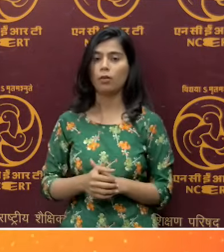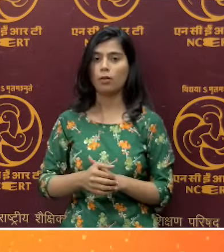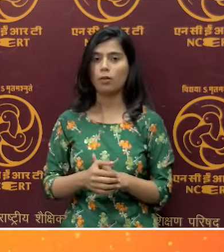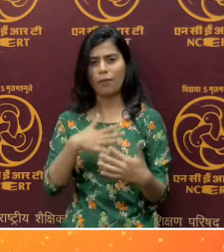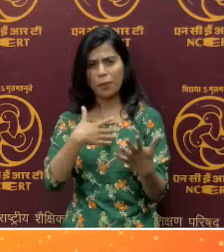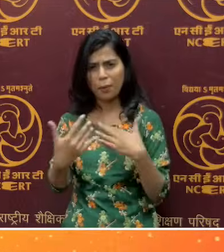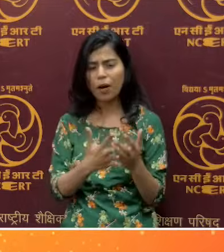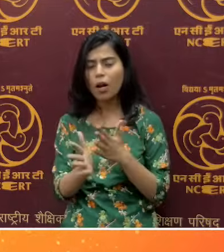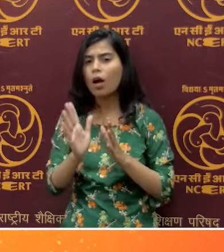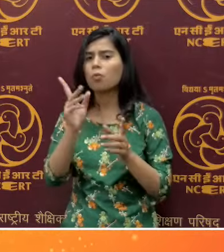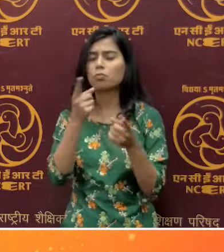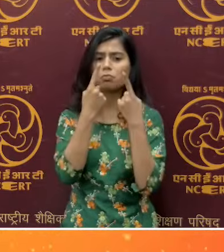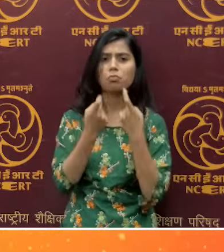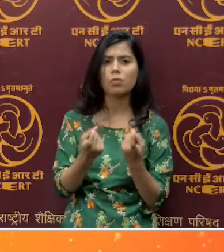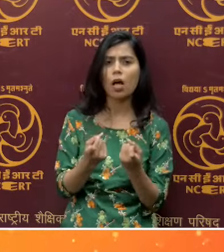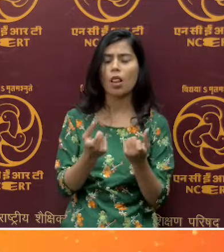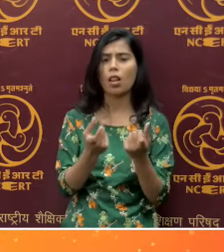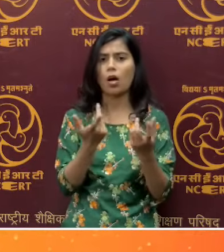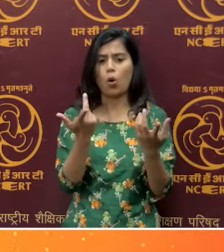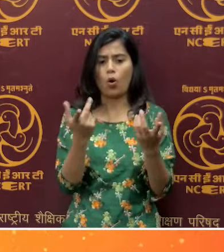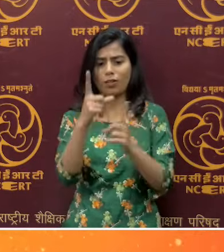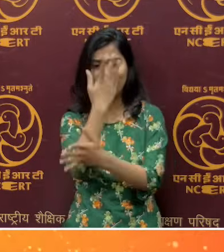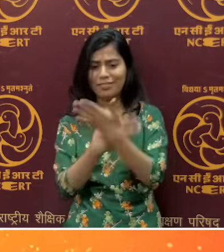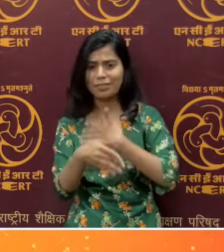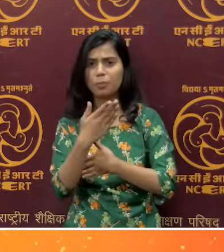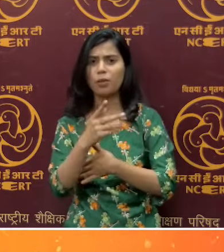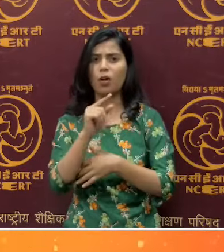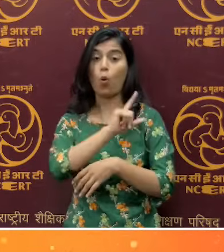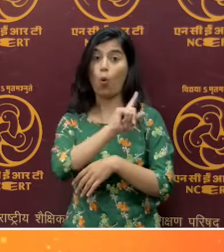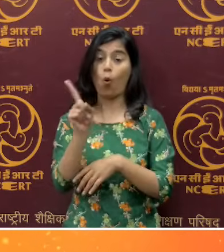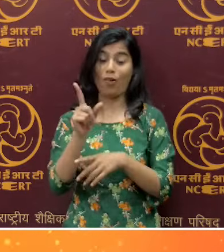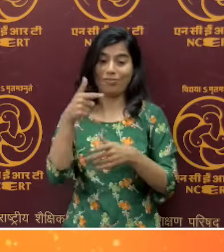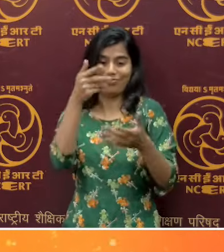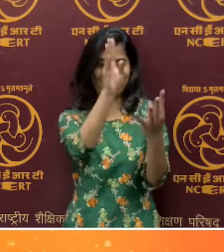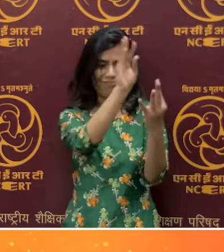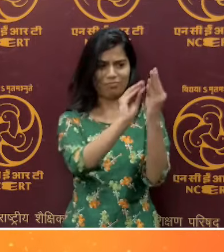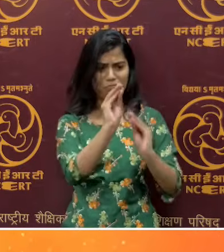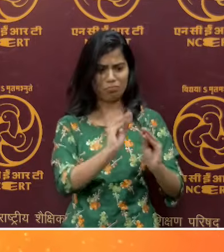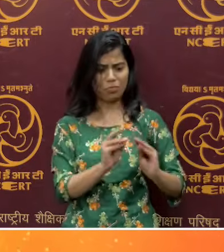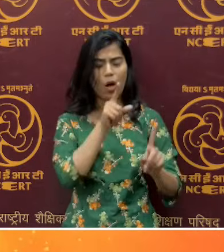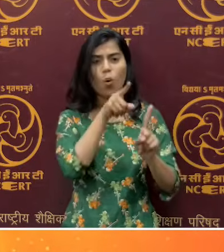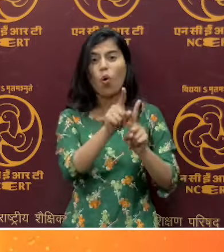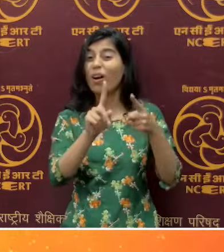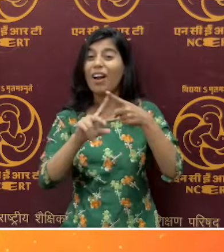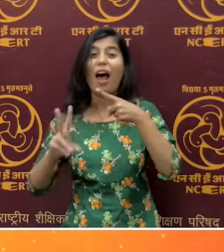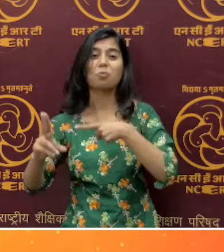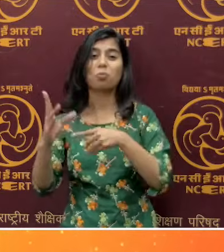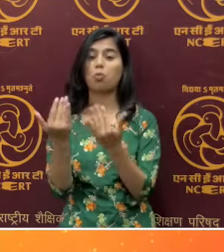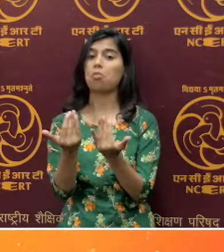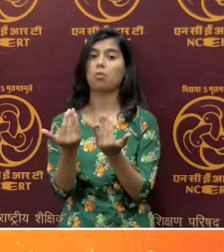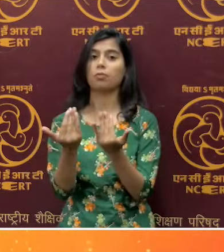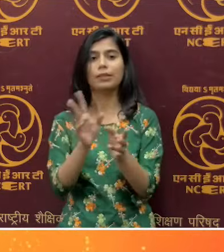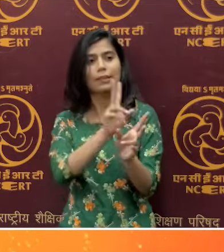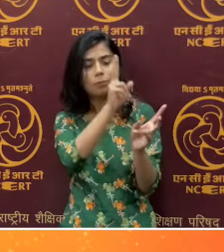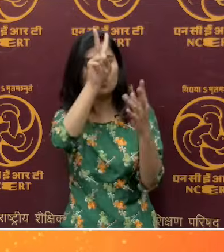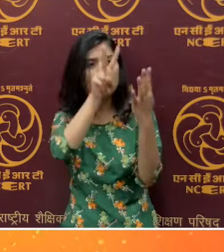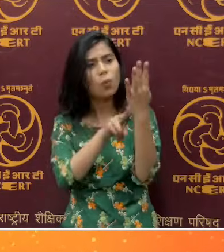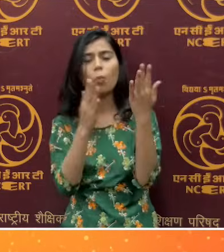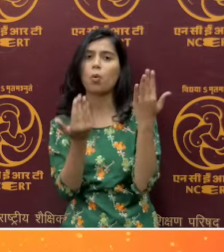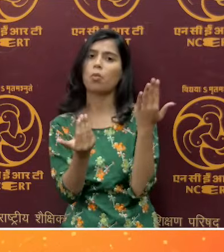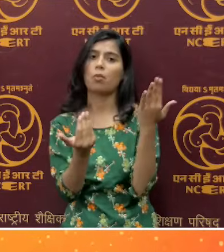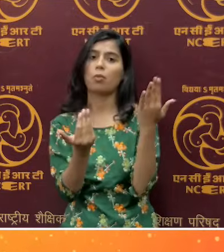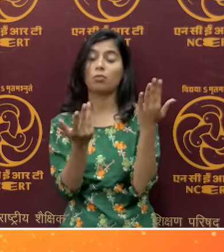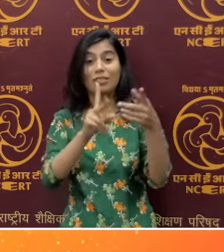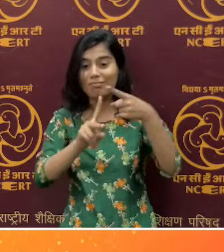you have checked box selected the disability, it all will be appeared here, but there is no way to edit or something. It's just a view part to